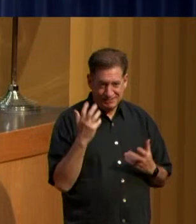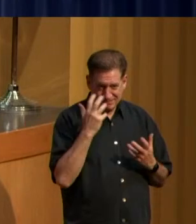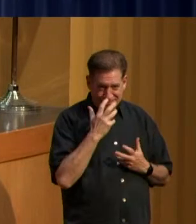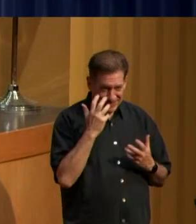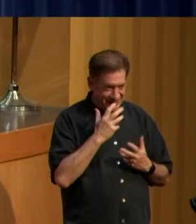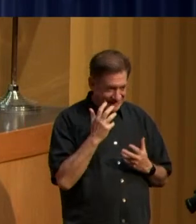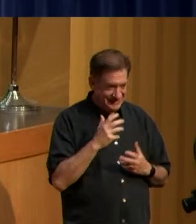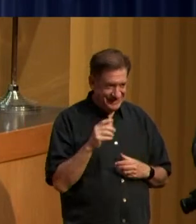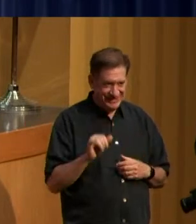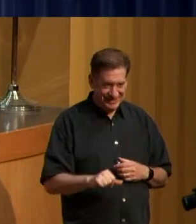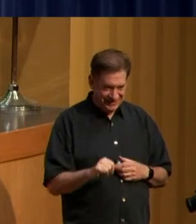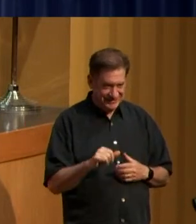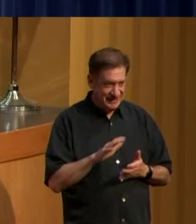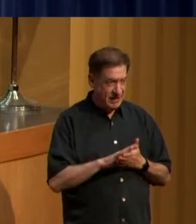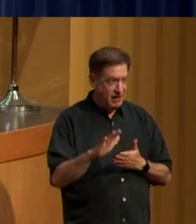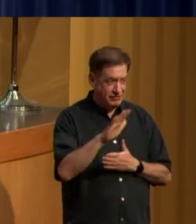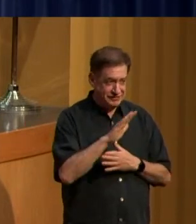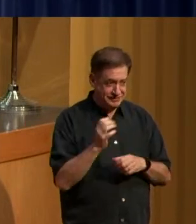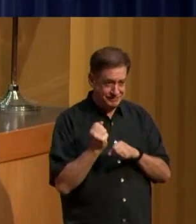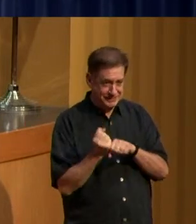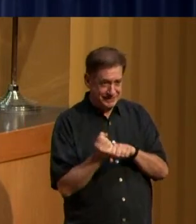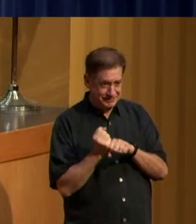College Bears baseball team.